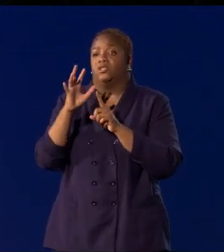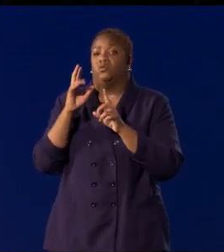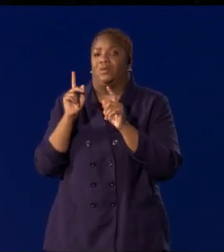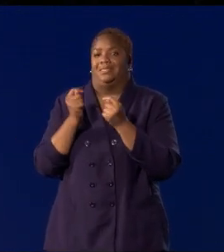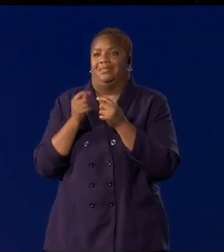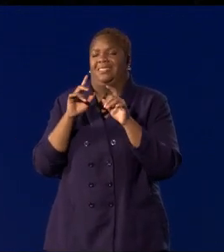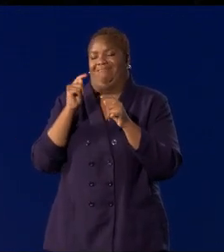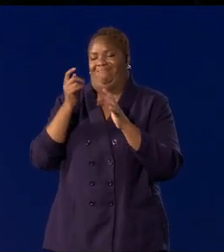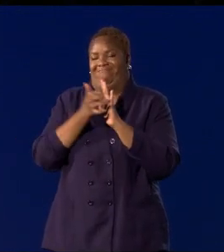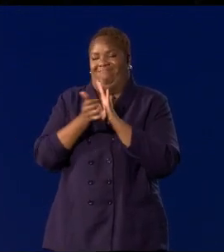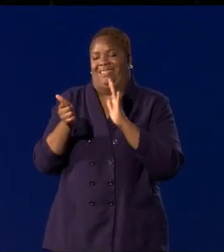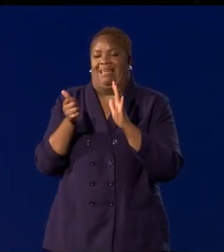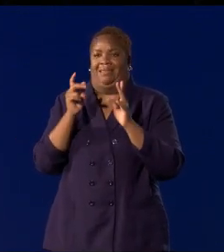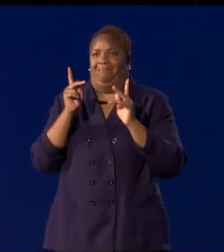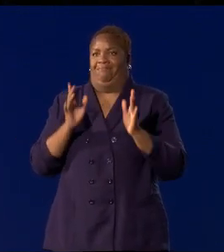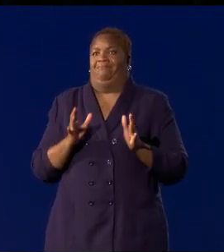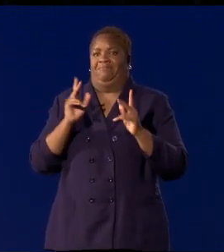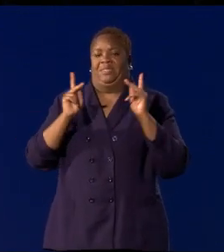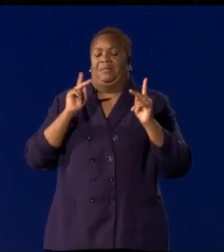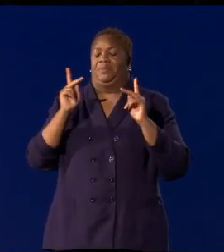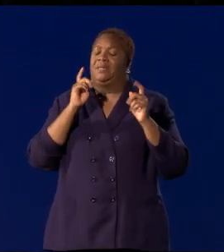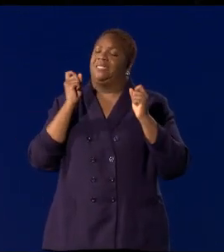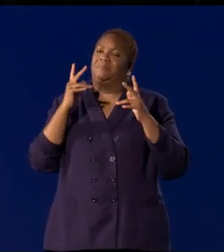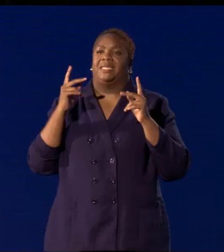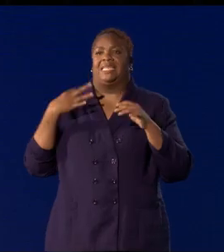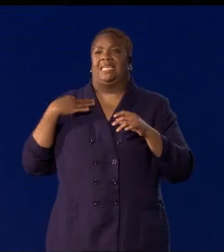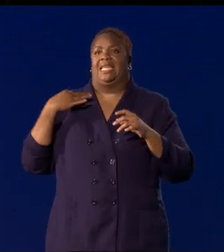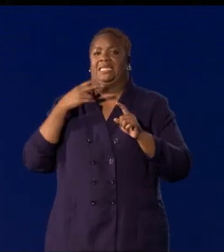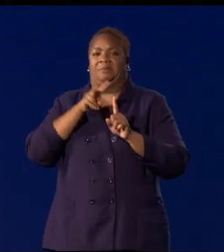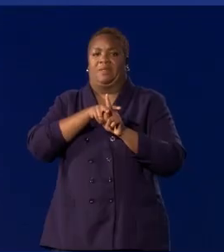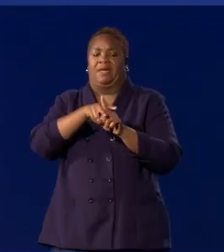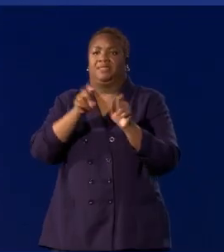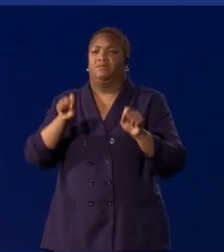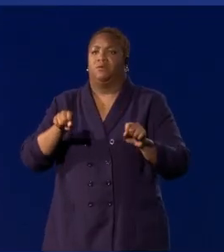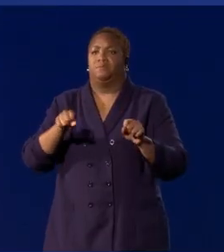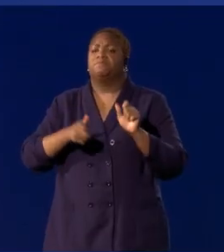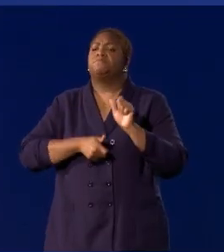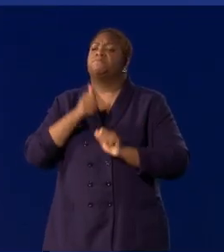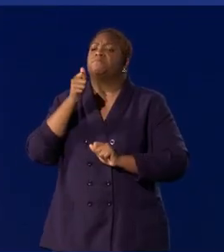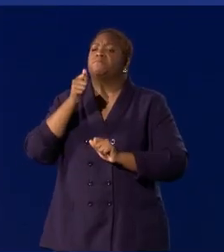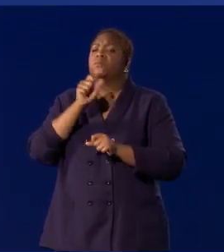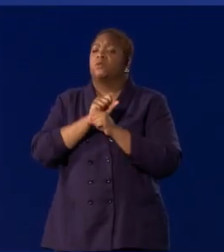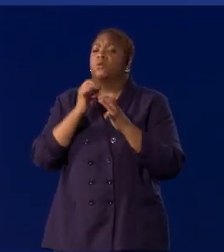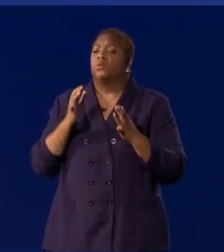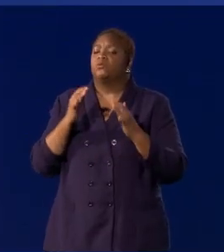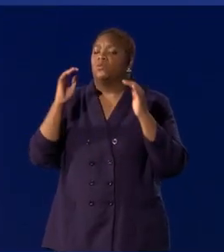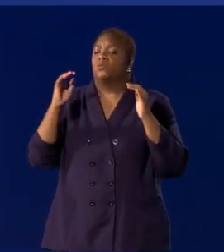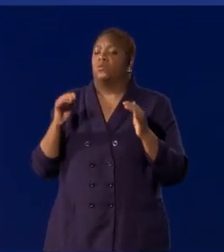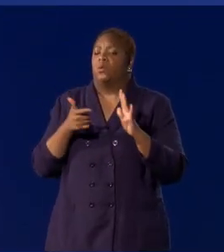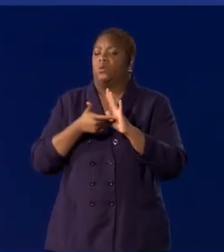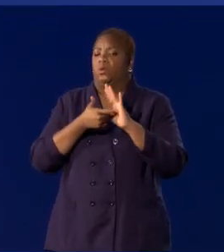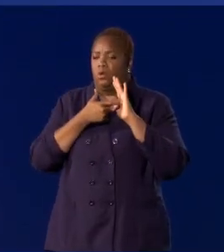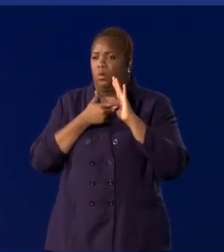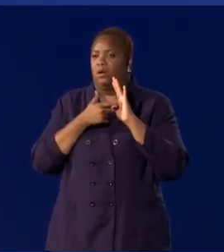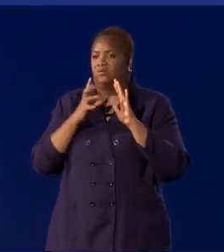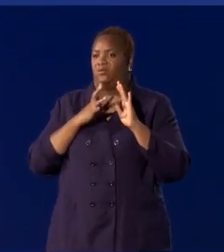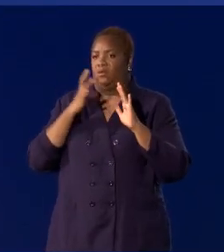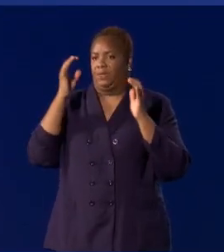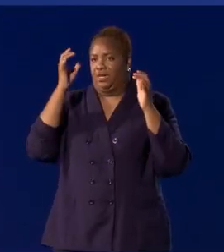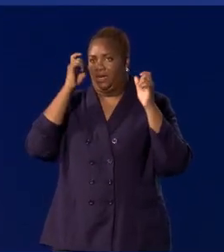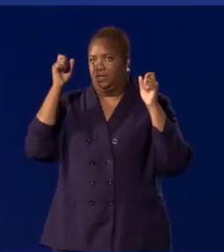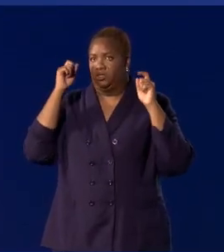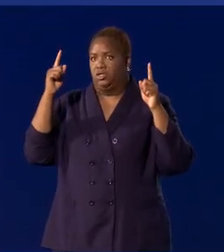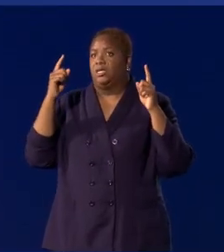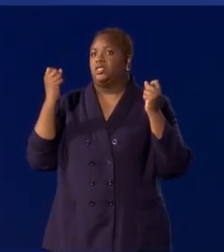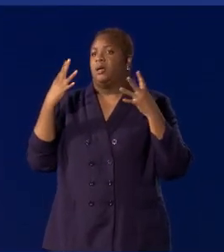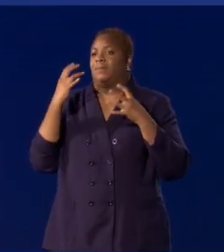your talent pool, and have as many candidates apply to your jobs. Most employers are lowering their requirements for formal education and years